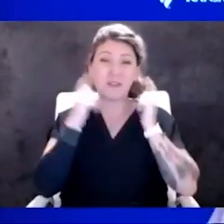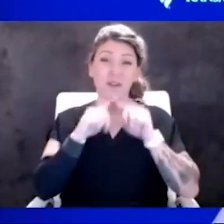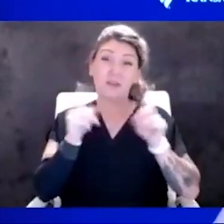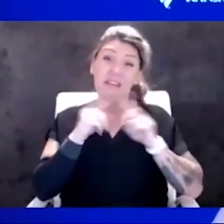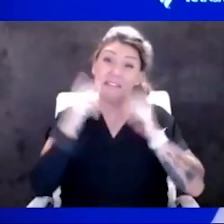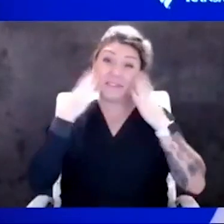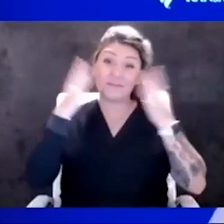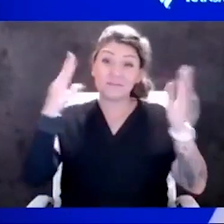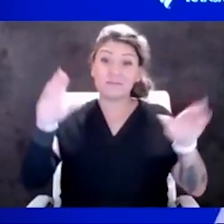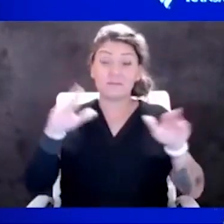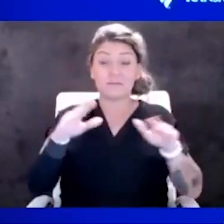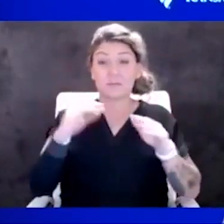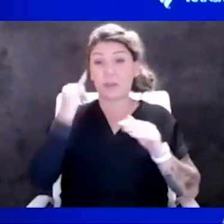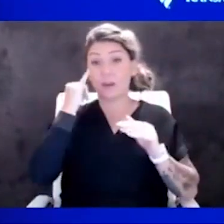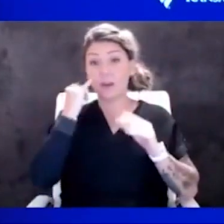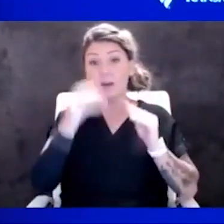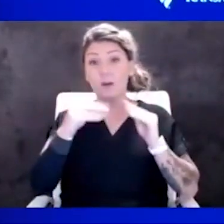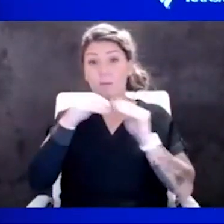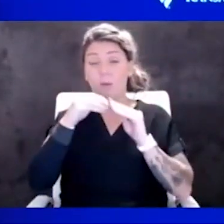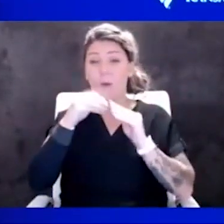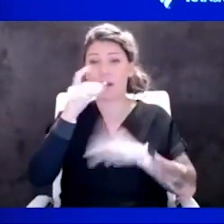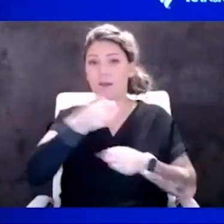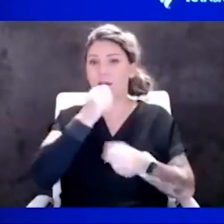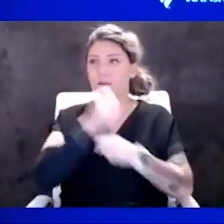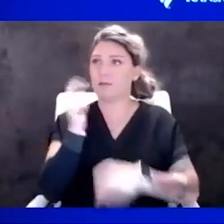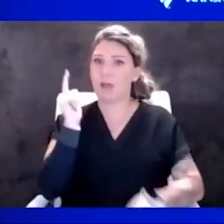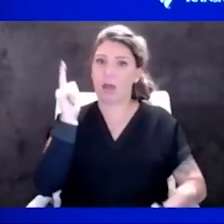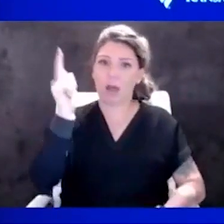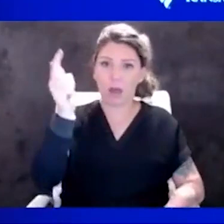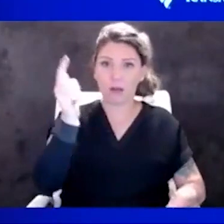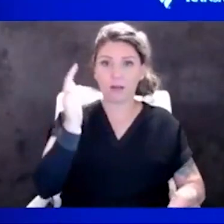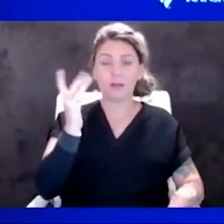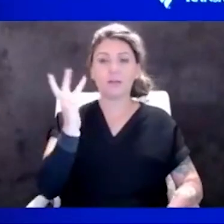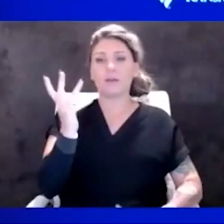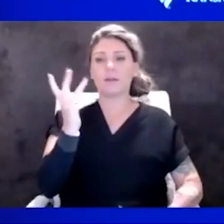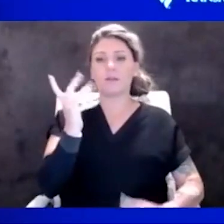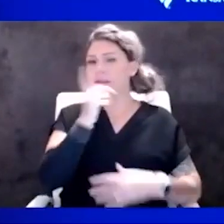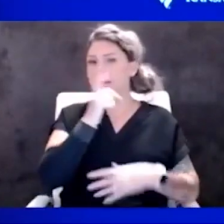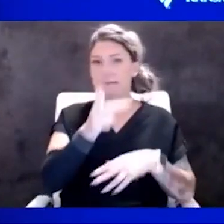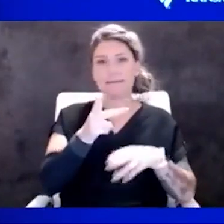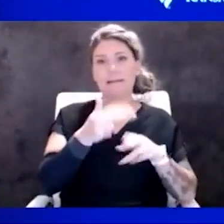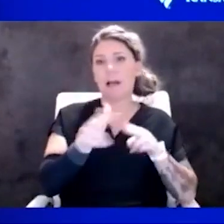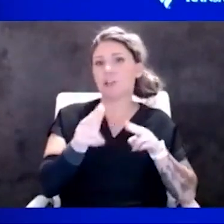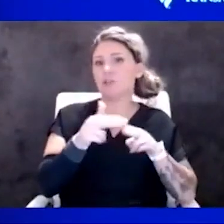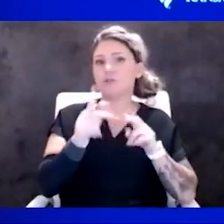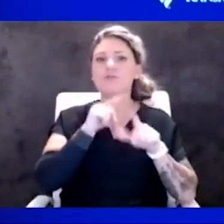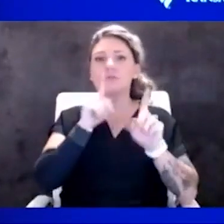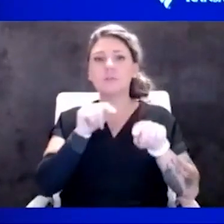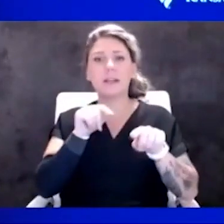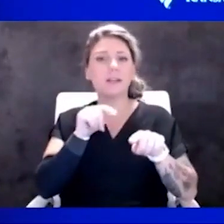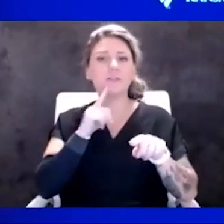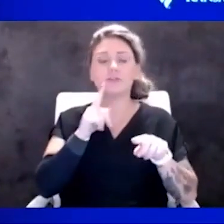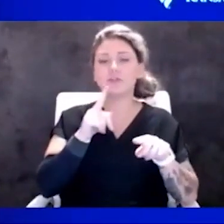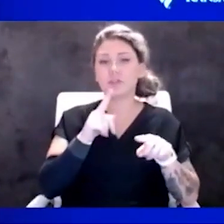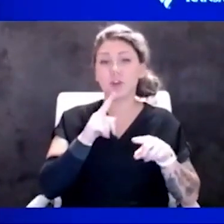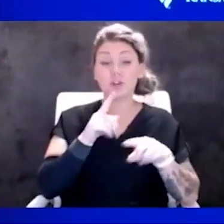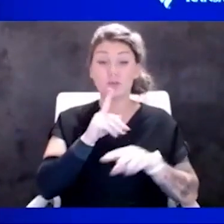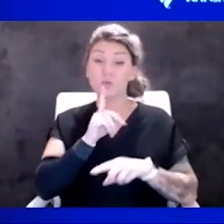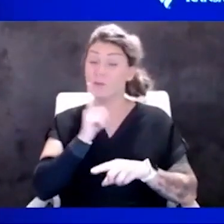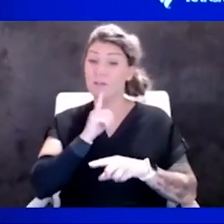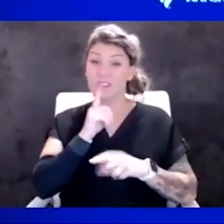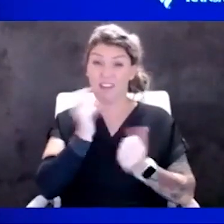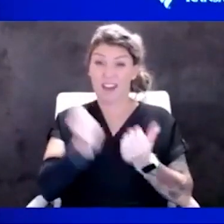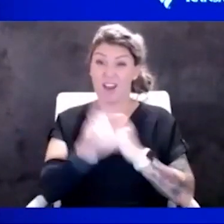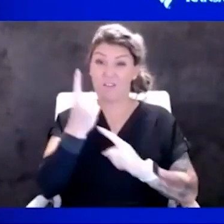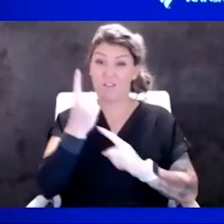further years into this now, I don't think this is going to be the short step. The short term is going to be getting everybody vaccinated and really making